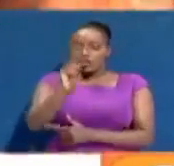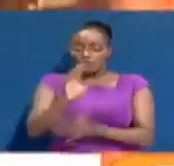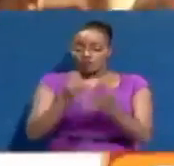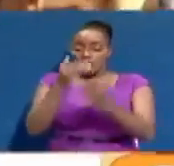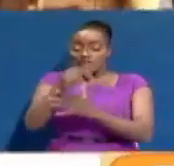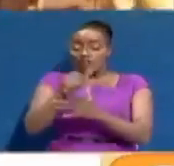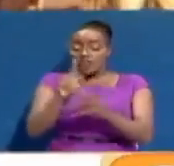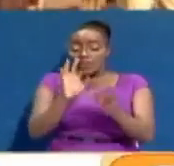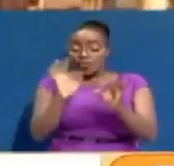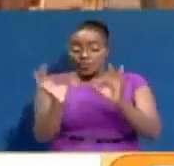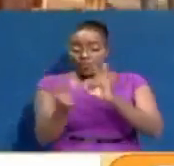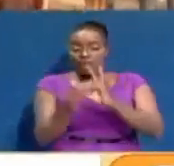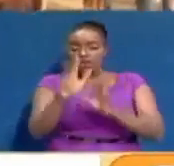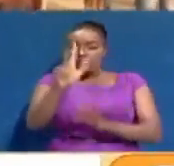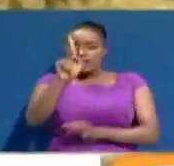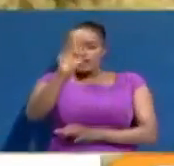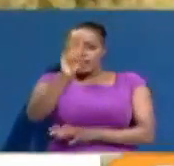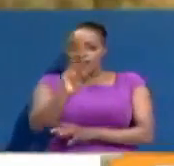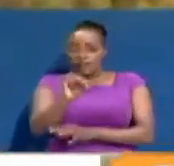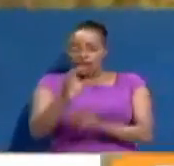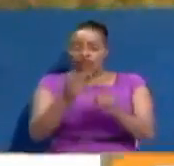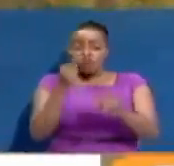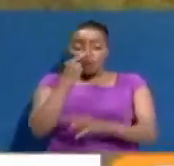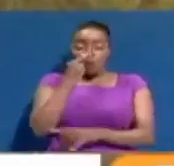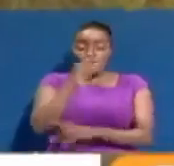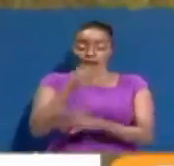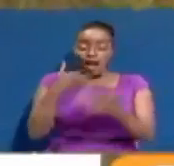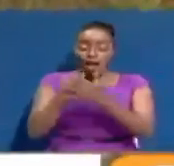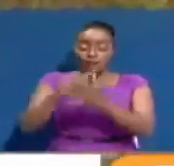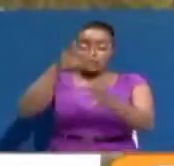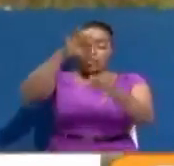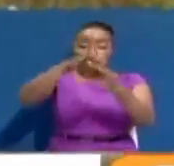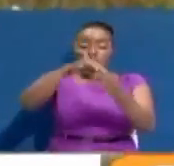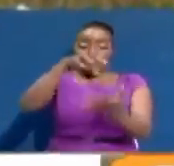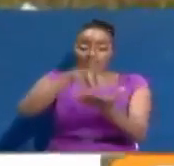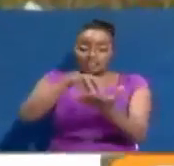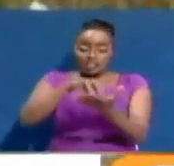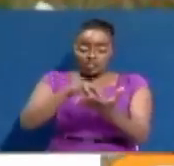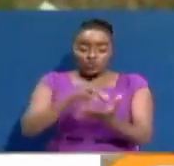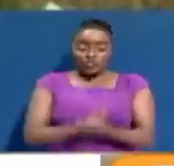That translates to a 3 kilometer trek from her home to the polling station.